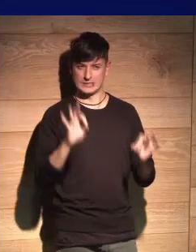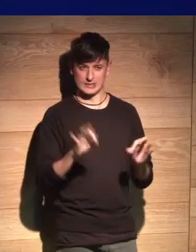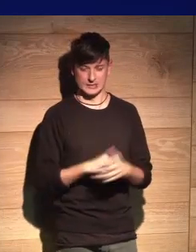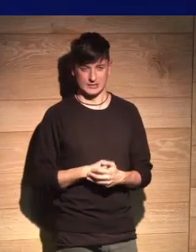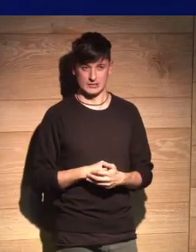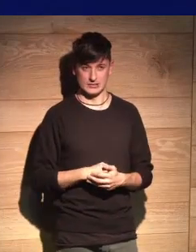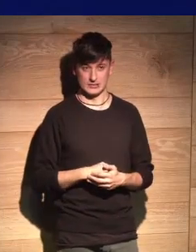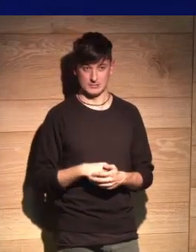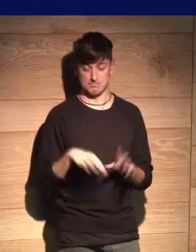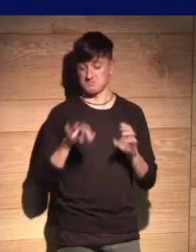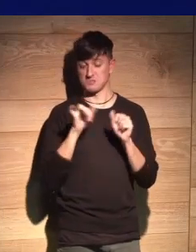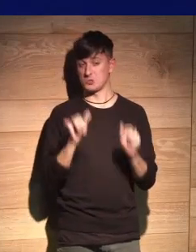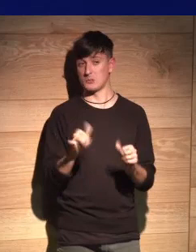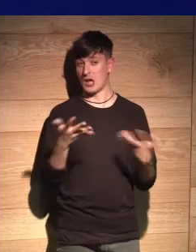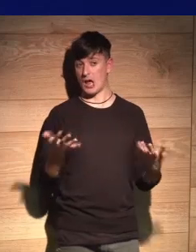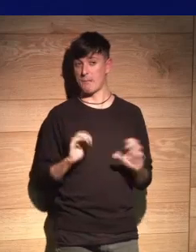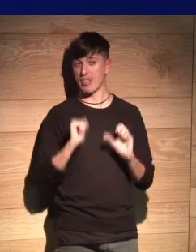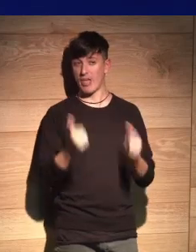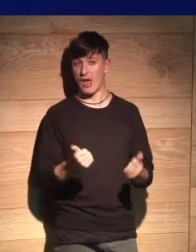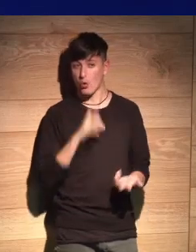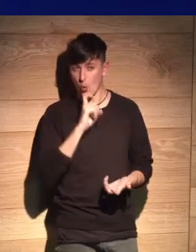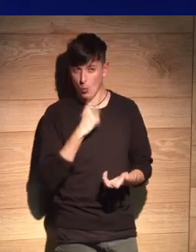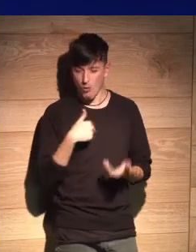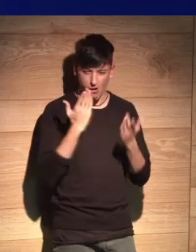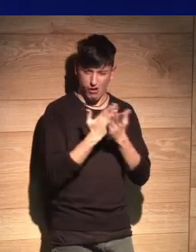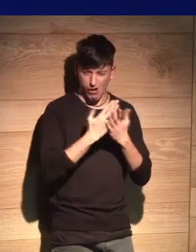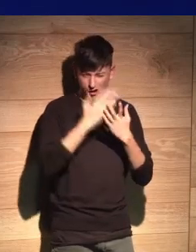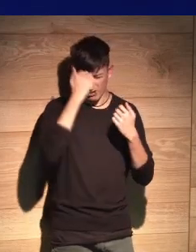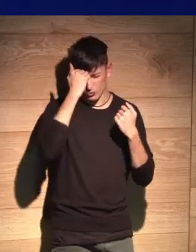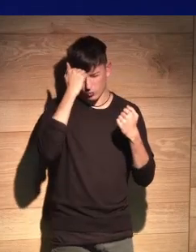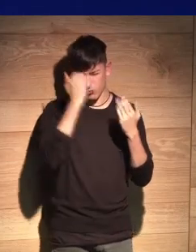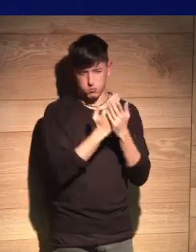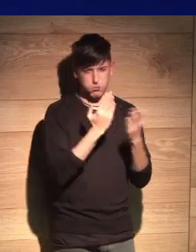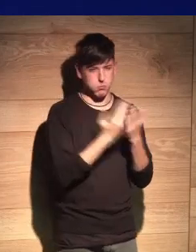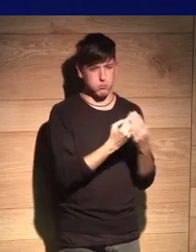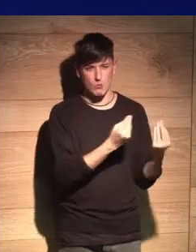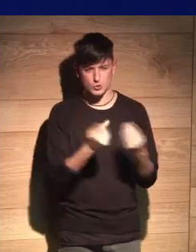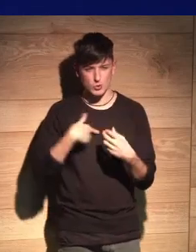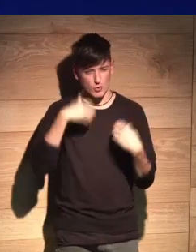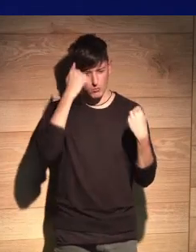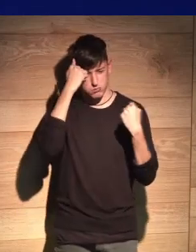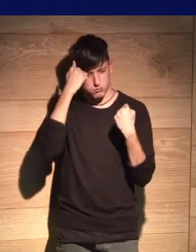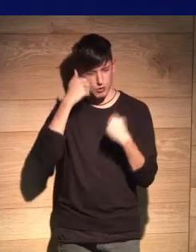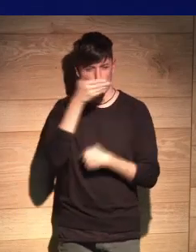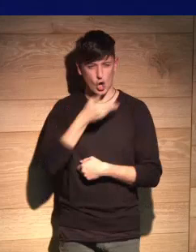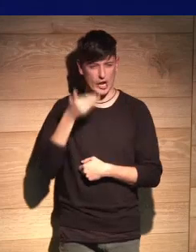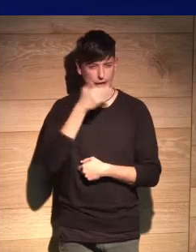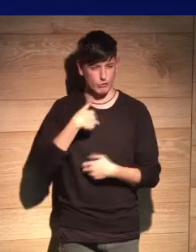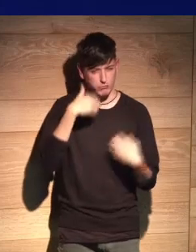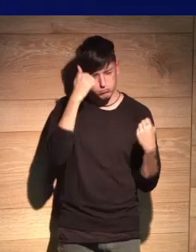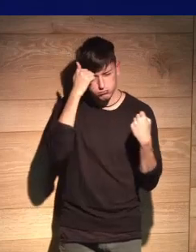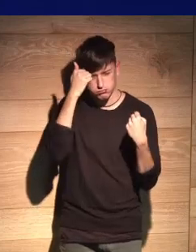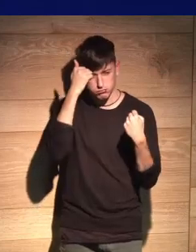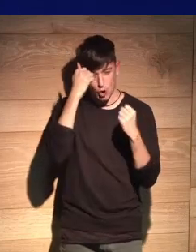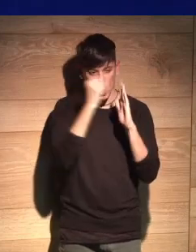thinking. That was how it was. And then the way of starting was studying hard, and I really was studying